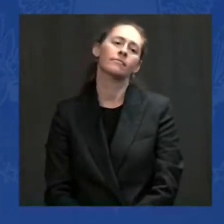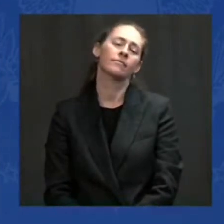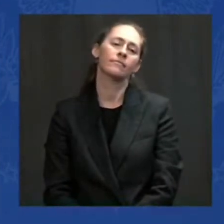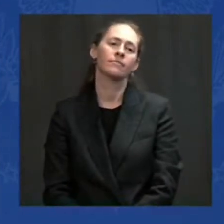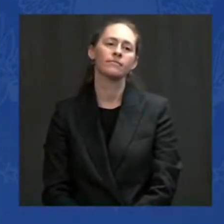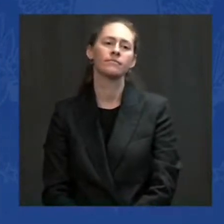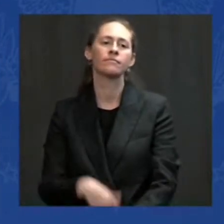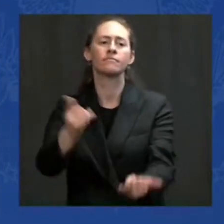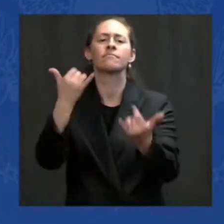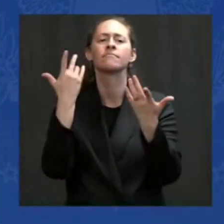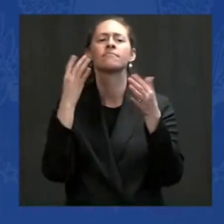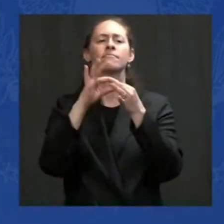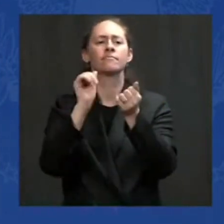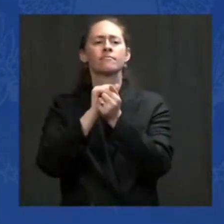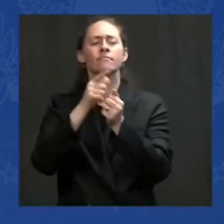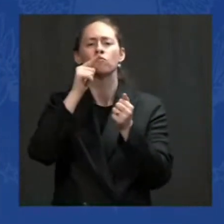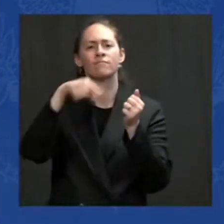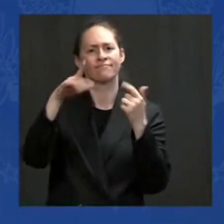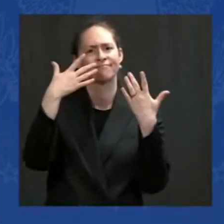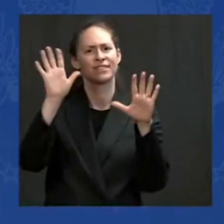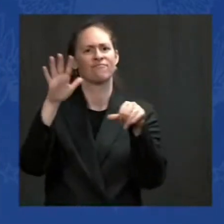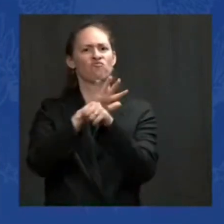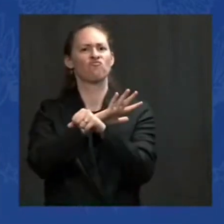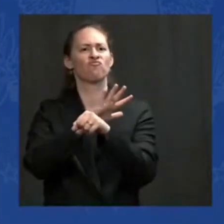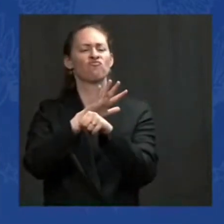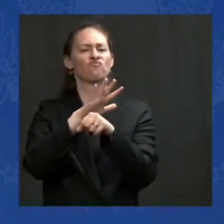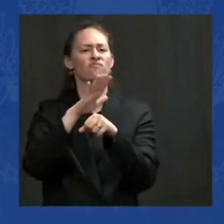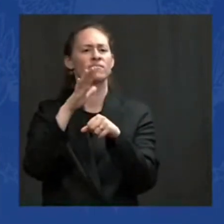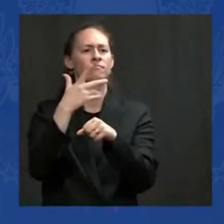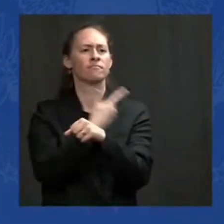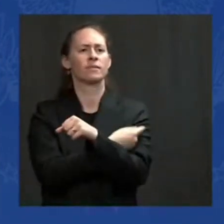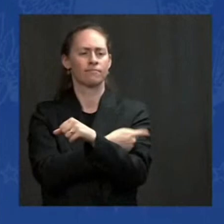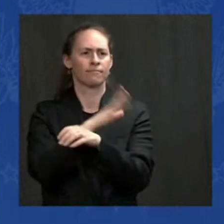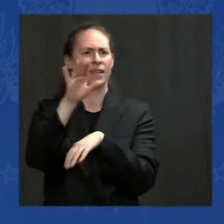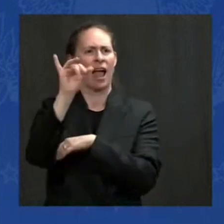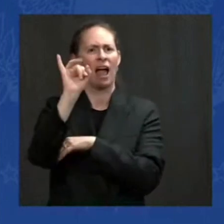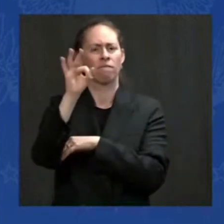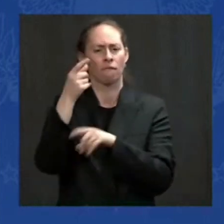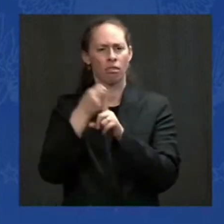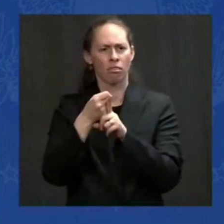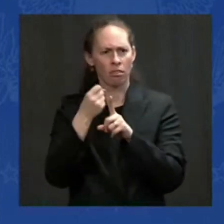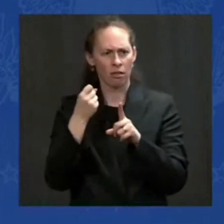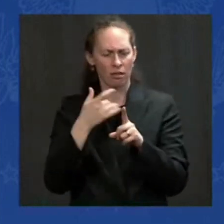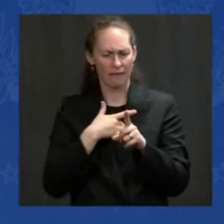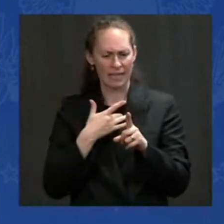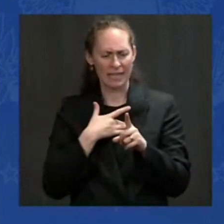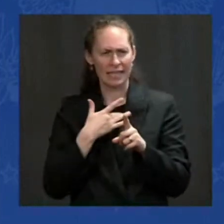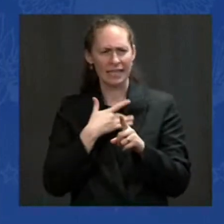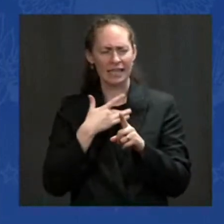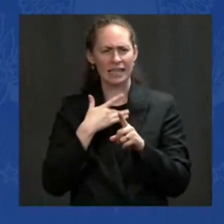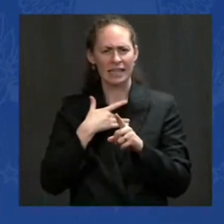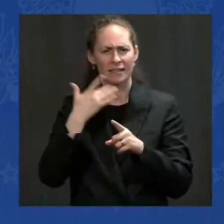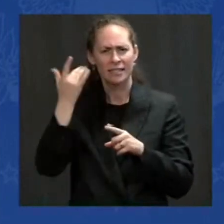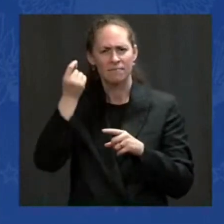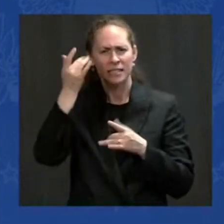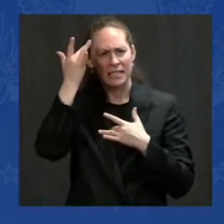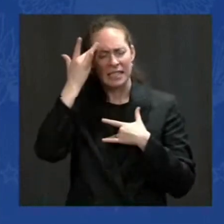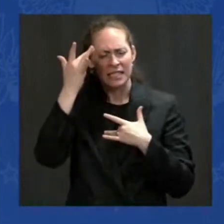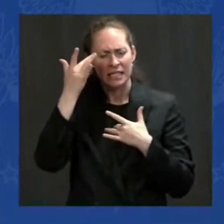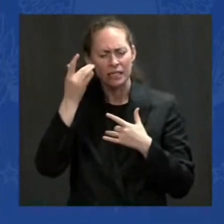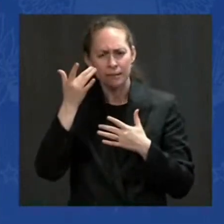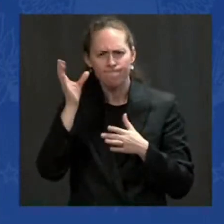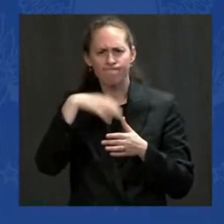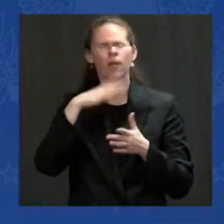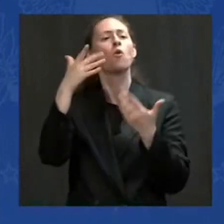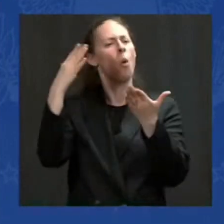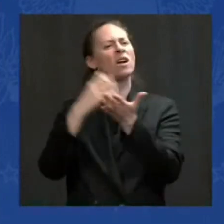fully vaccinated people is that if you have symptoms that could suggest COVID-19, that you should absolutely get a test. We don't see any